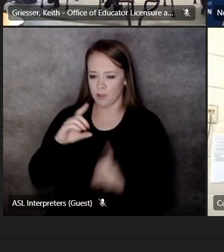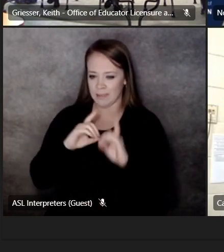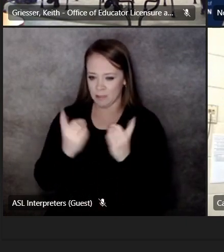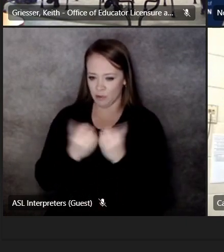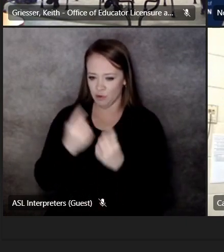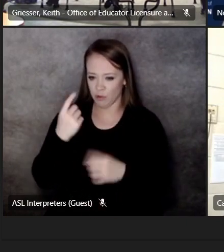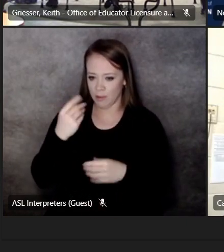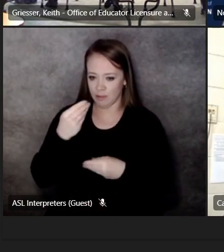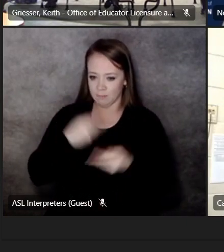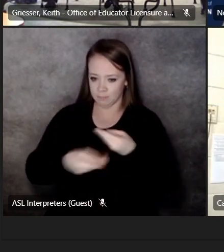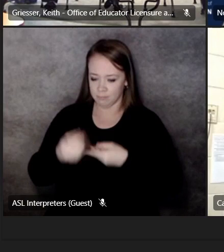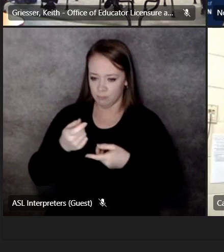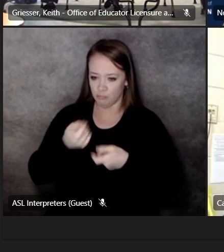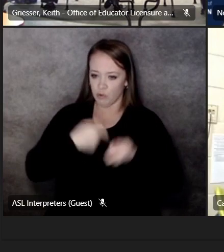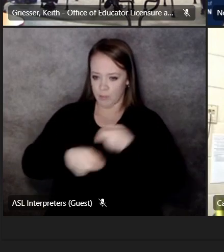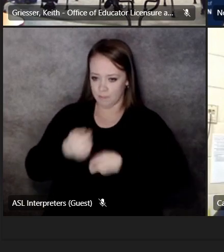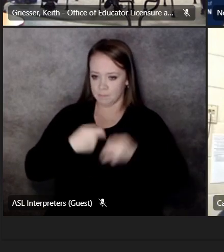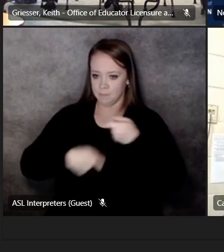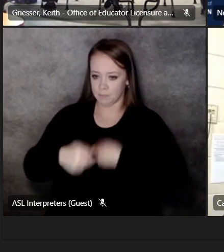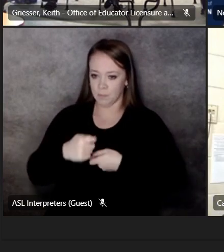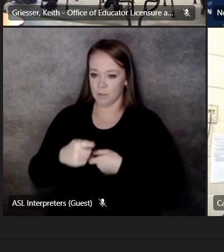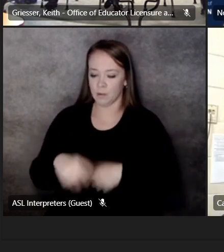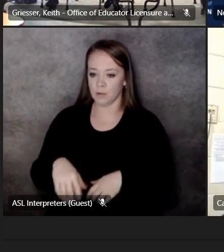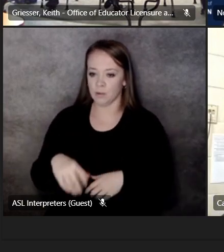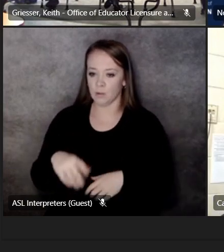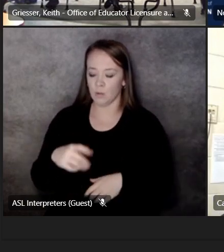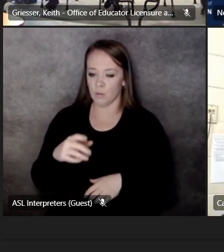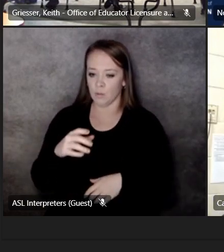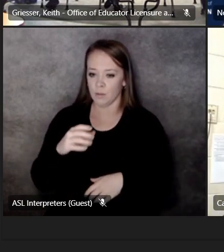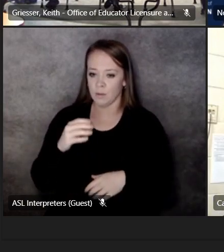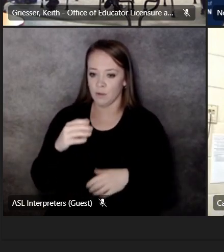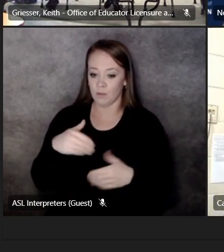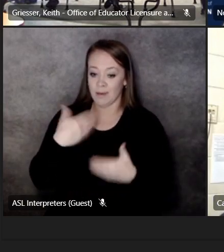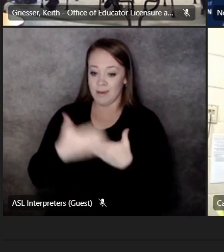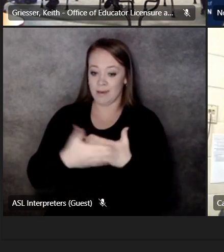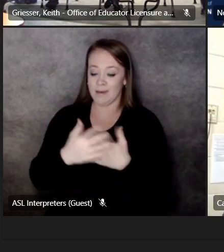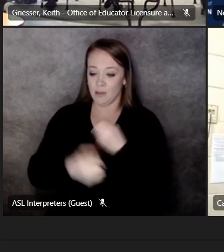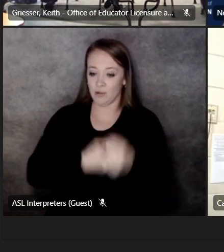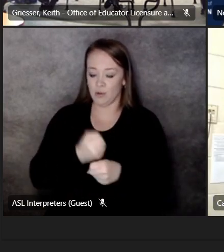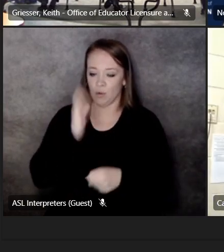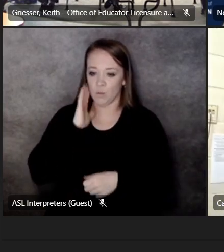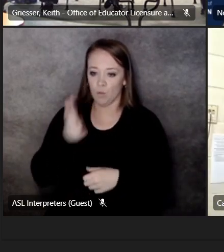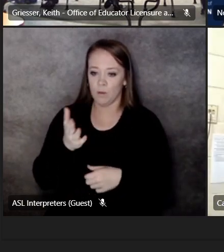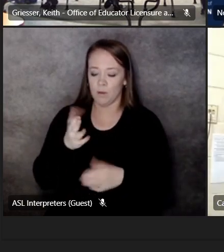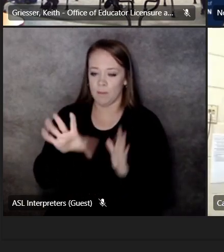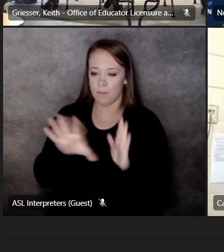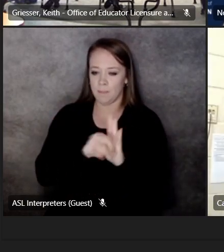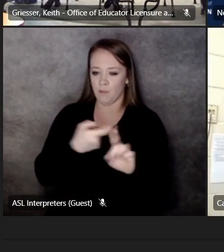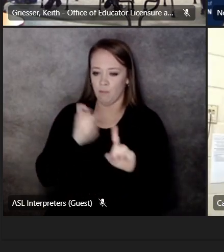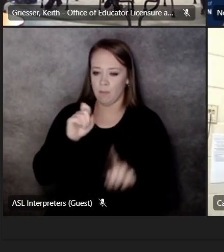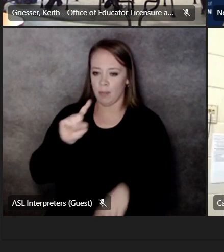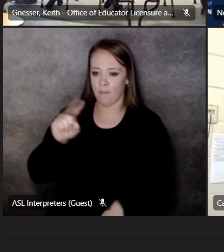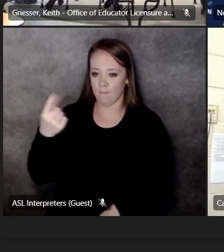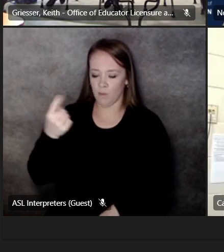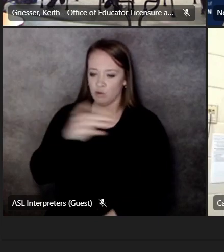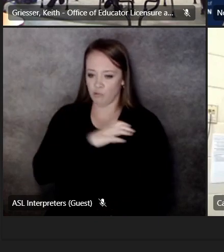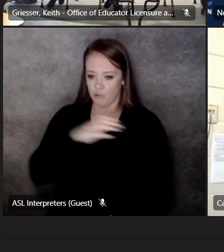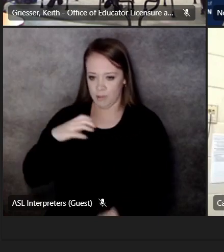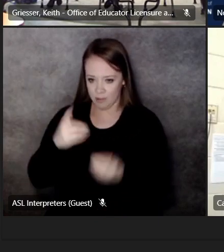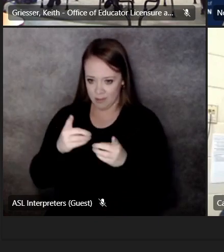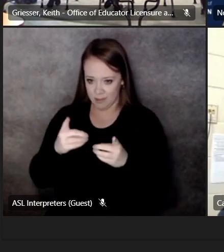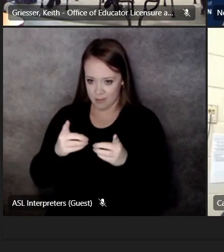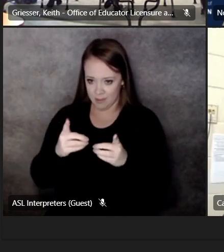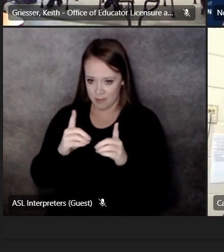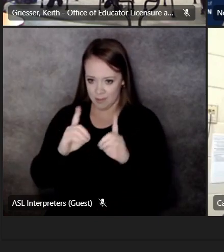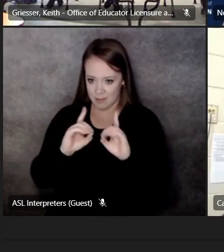the upcoming year will come from the 1st congressional district. And the application for that teacher actually just closed